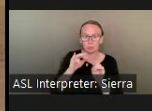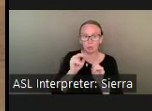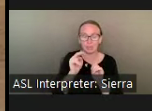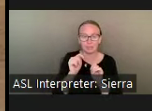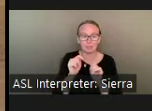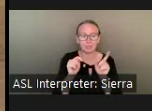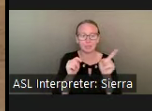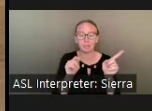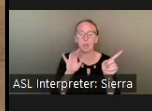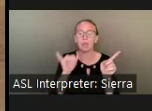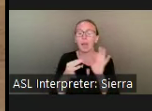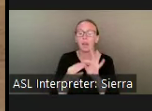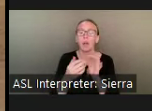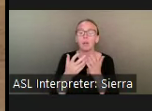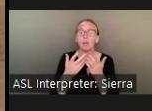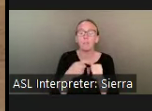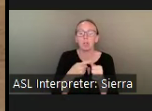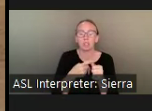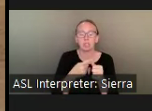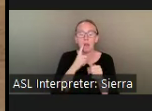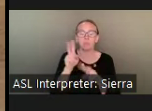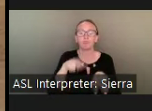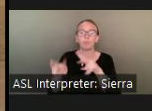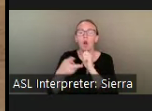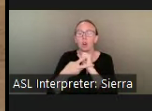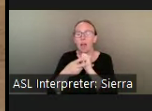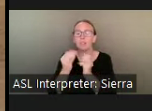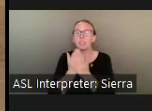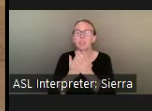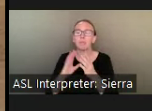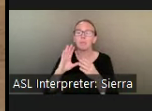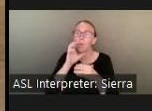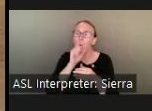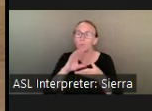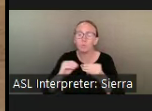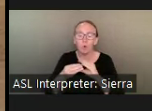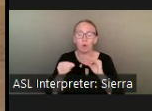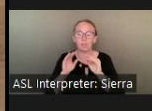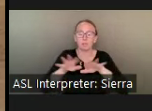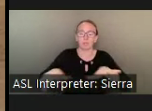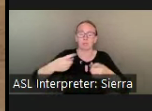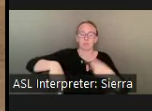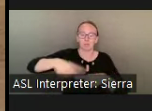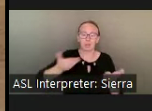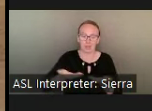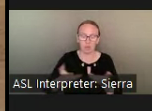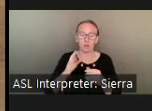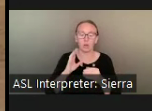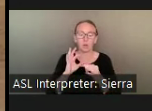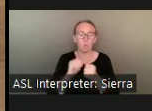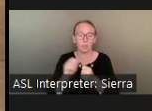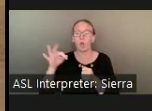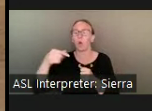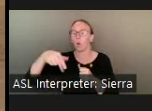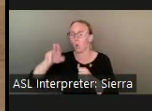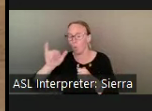here, or at least was like historical around here, there was themes around the reasoning for the story. So a lot of the stories